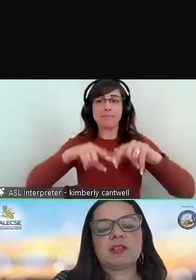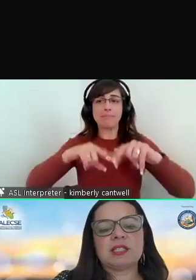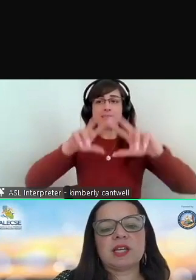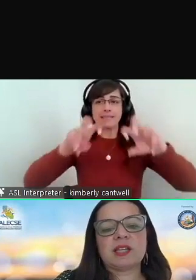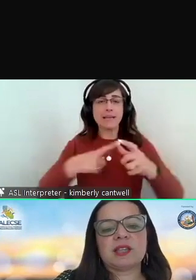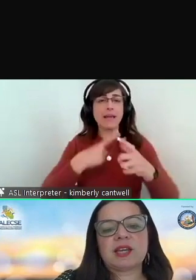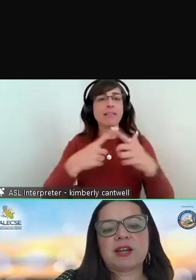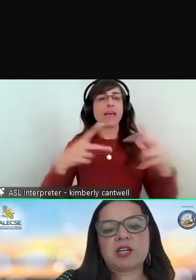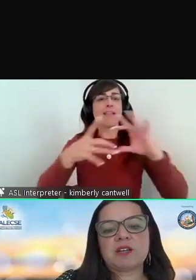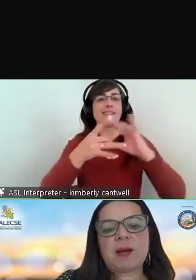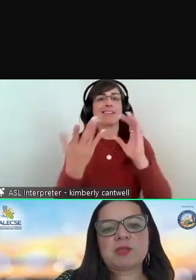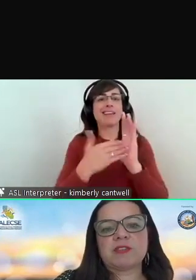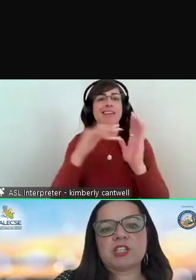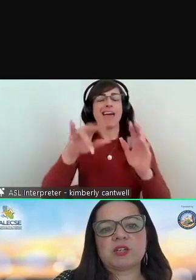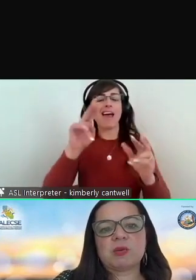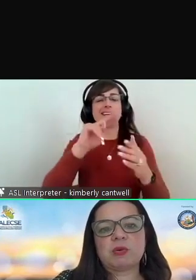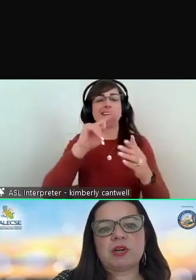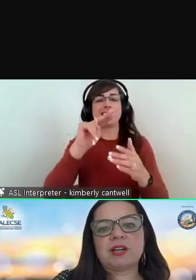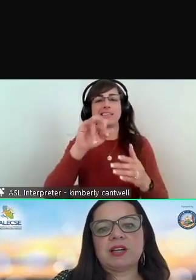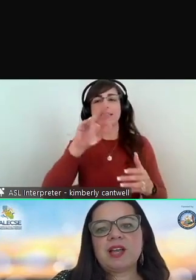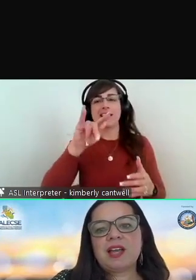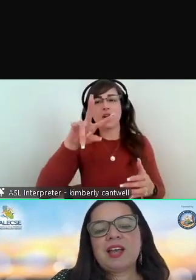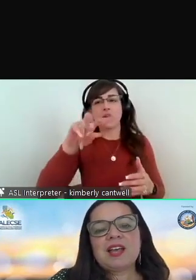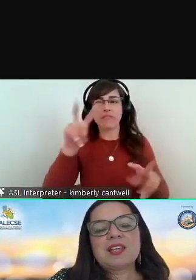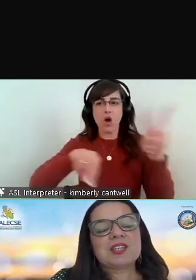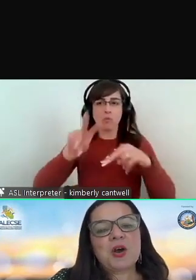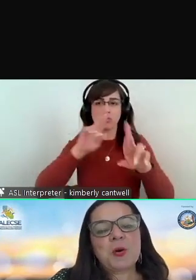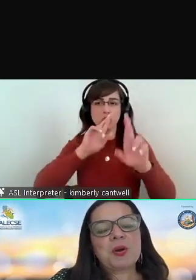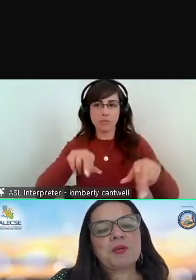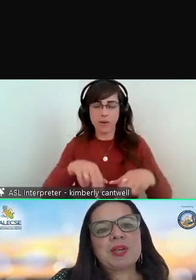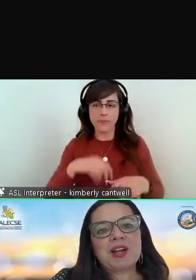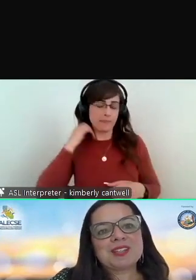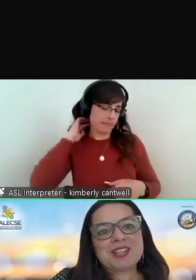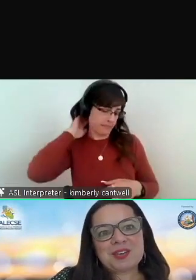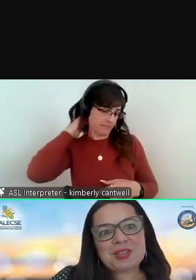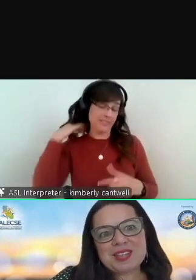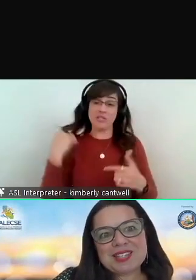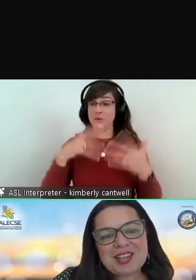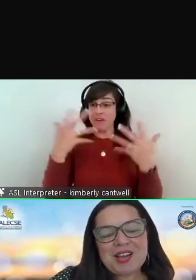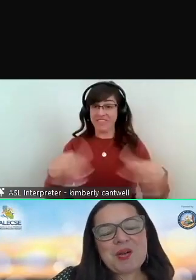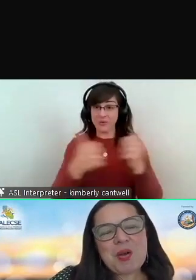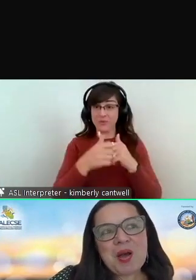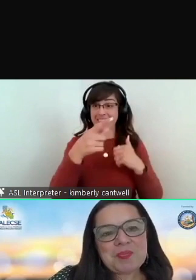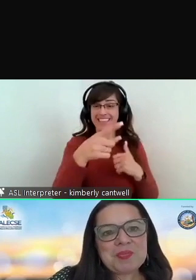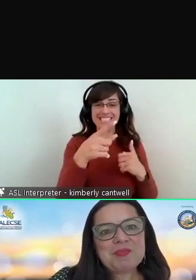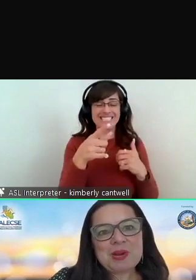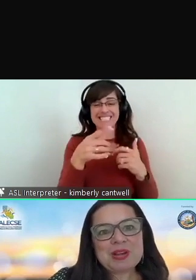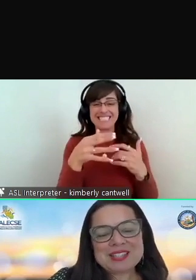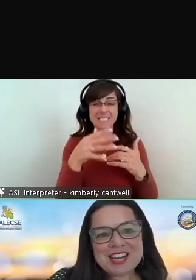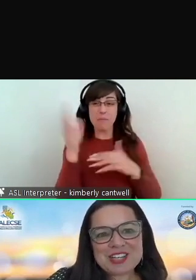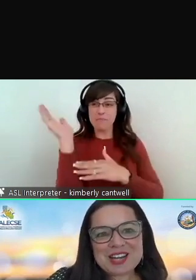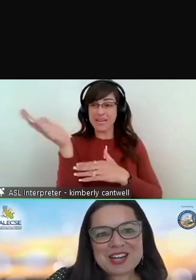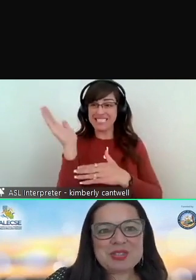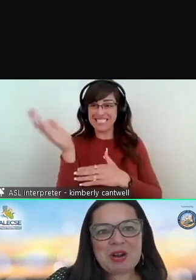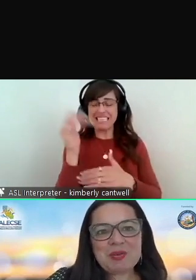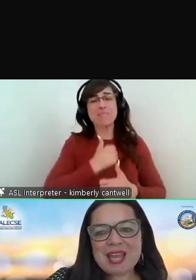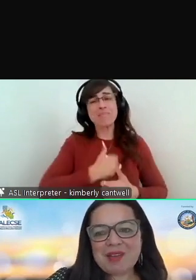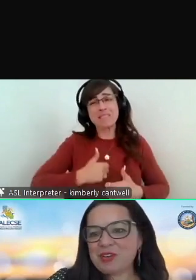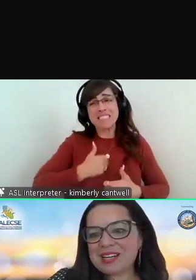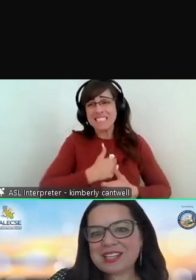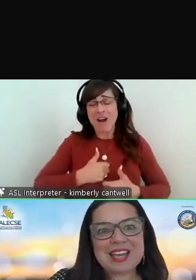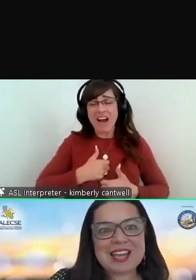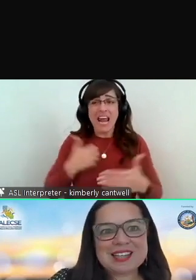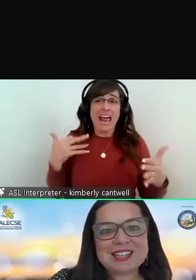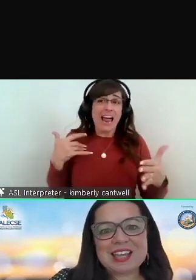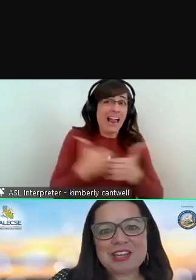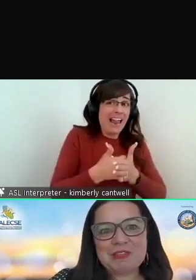And then I've linked, again, that narrative observation report. So we are done with this presentation. I'm sorry we came